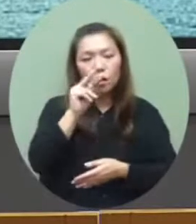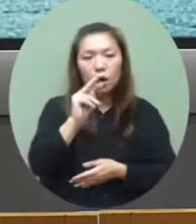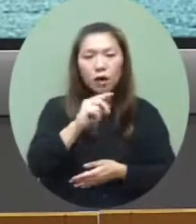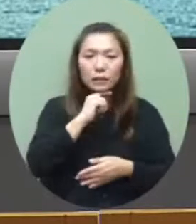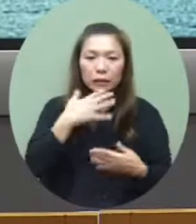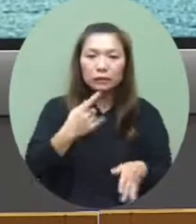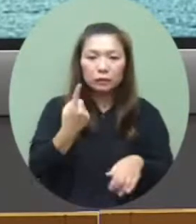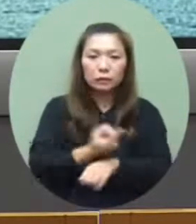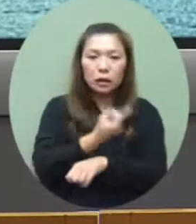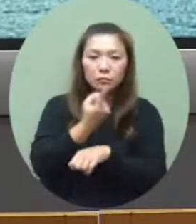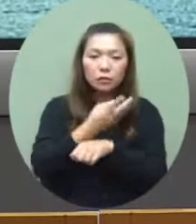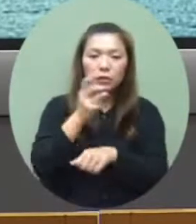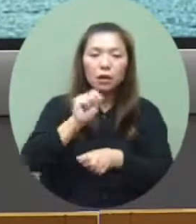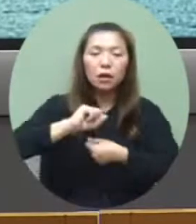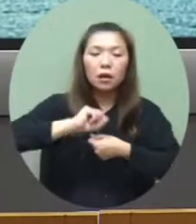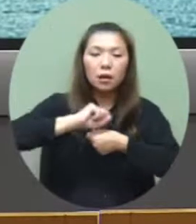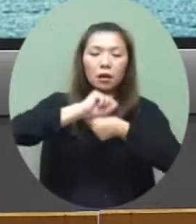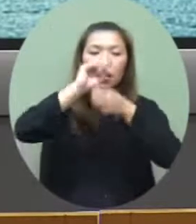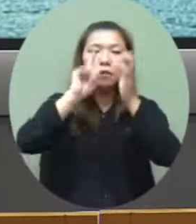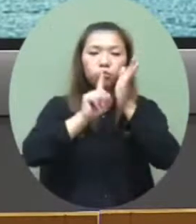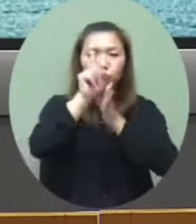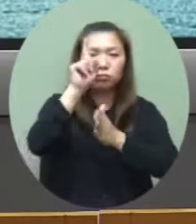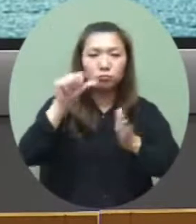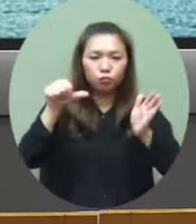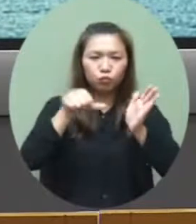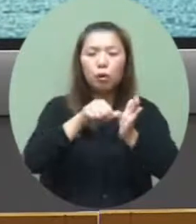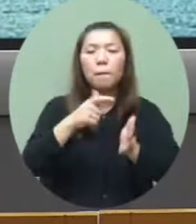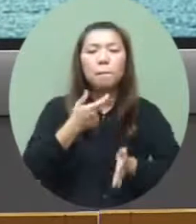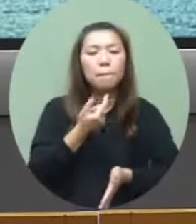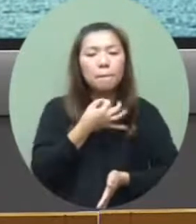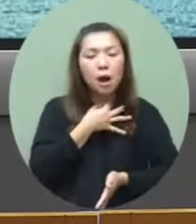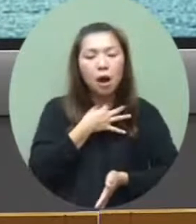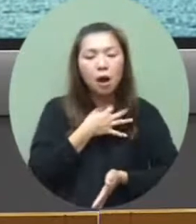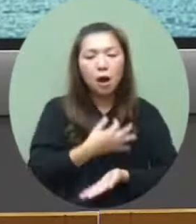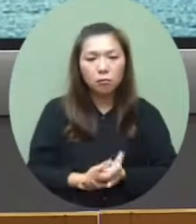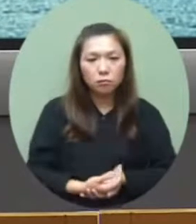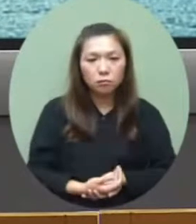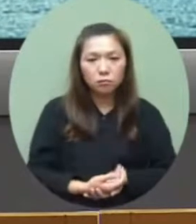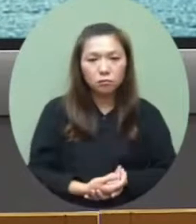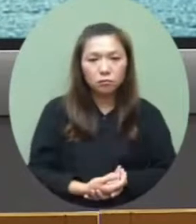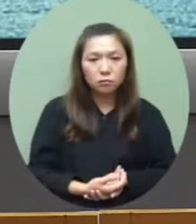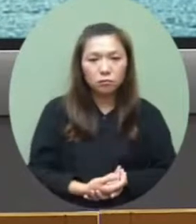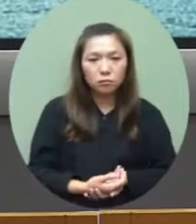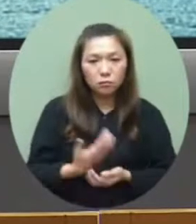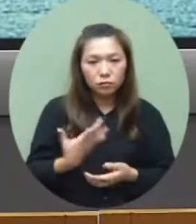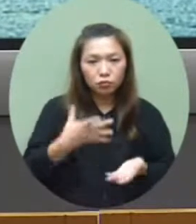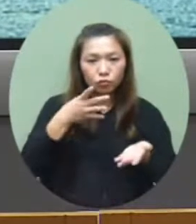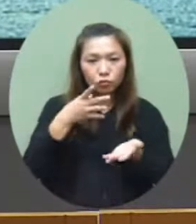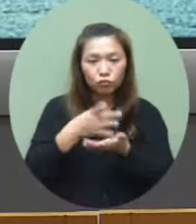it has peaked. It will take some time before we can be certain about it.